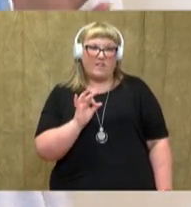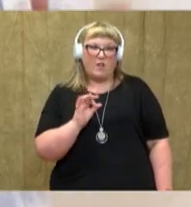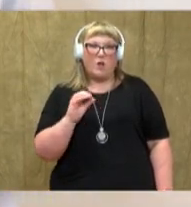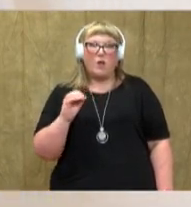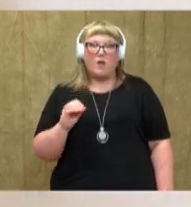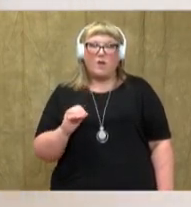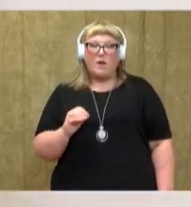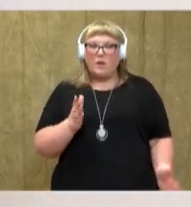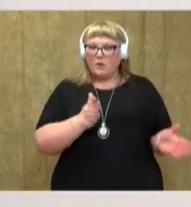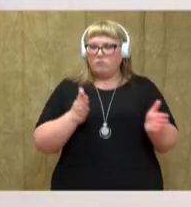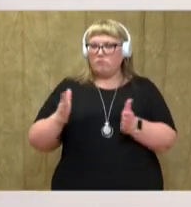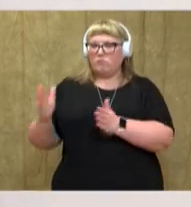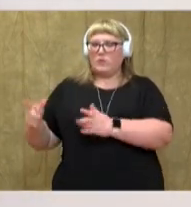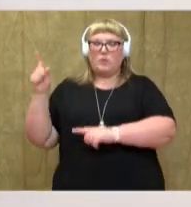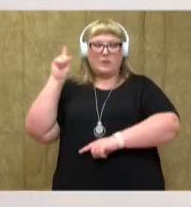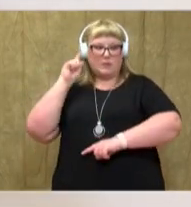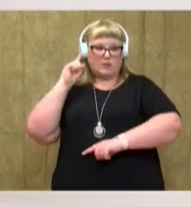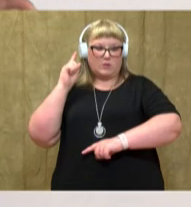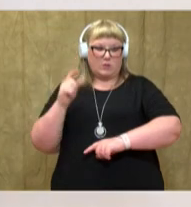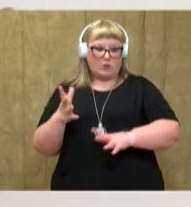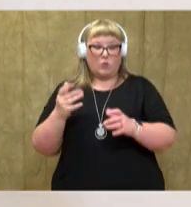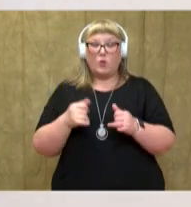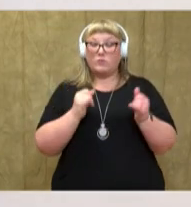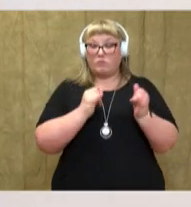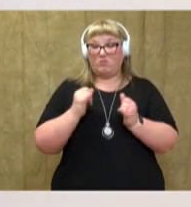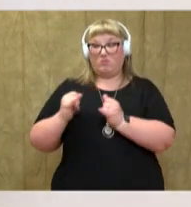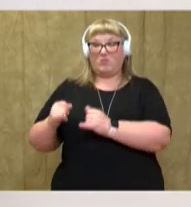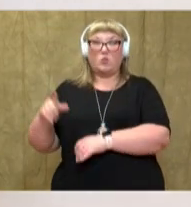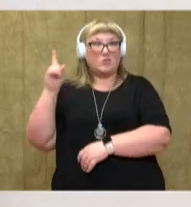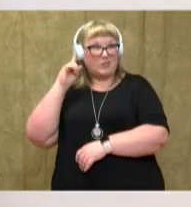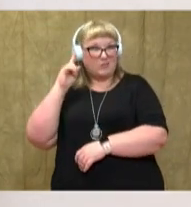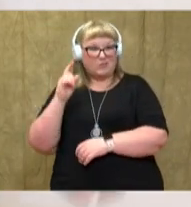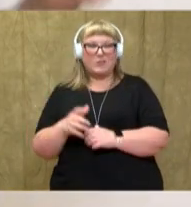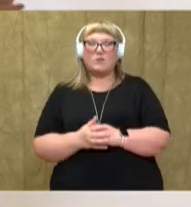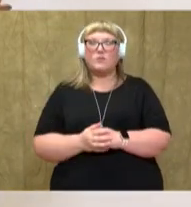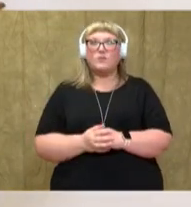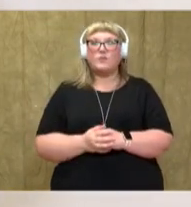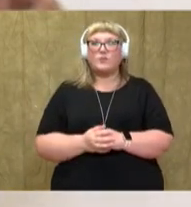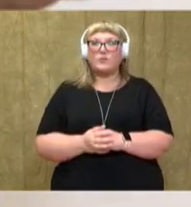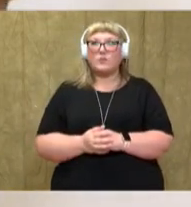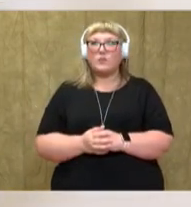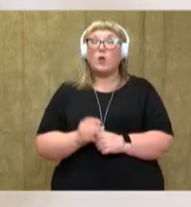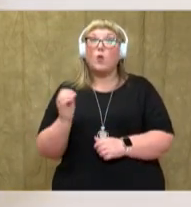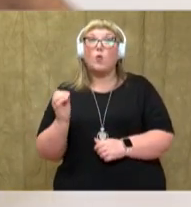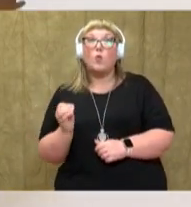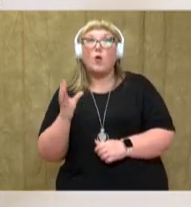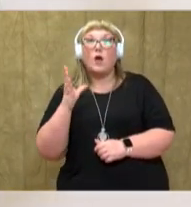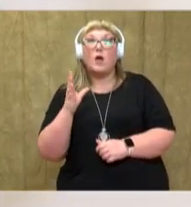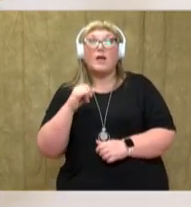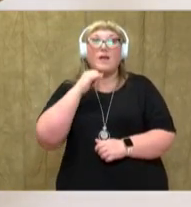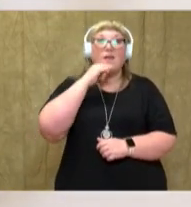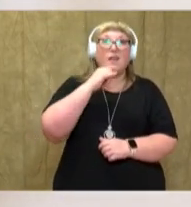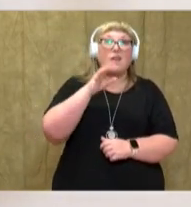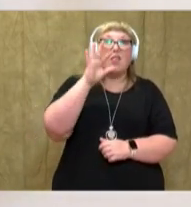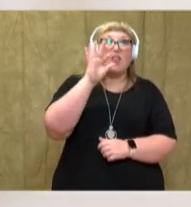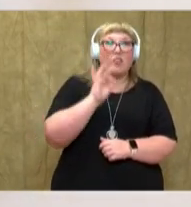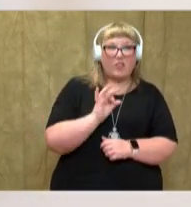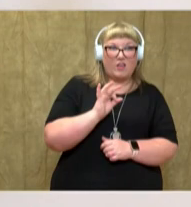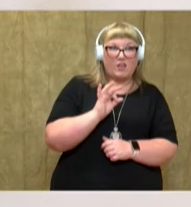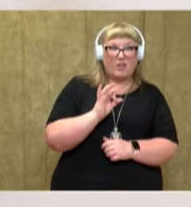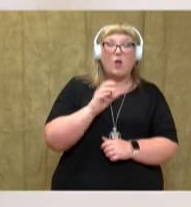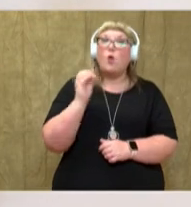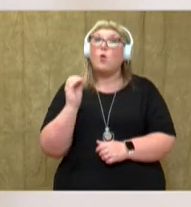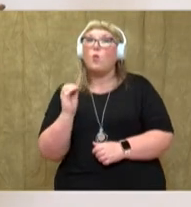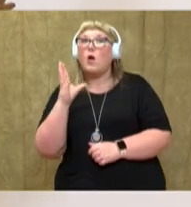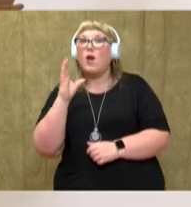through. Segment those sounds. We want to isolate each and every single individual sound. W. It's.